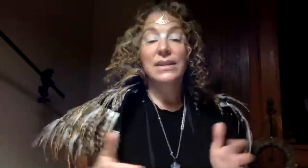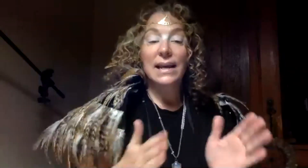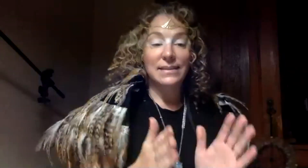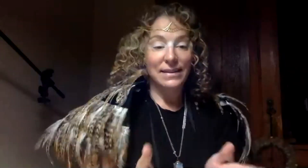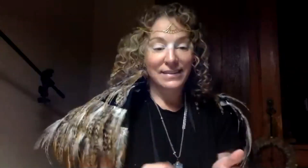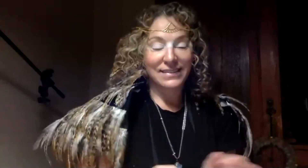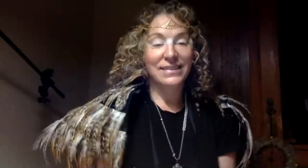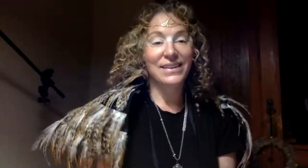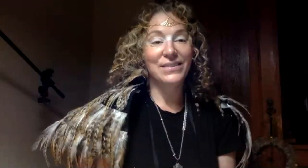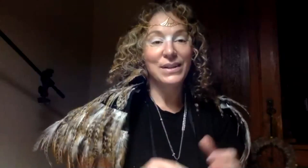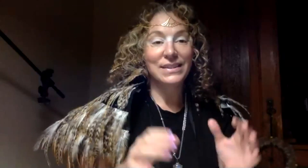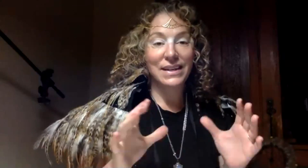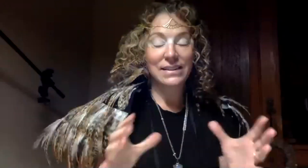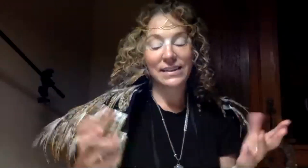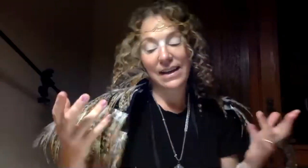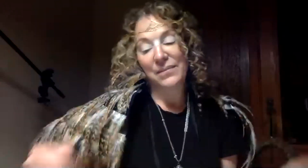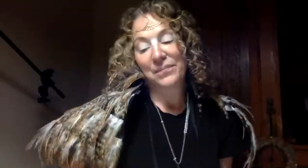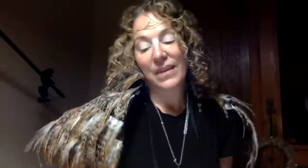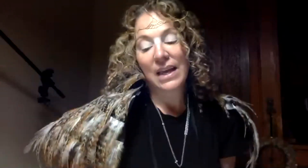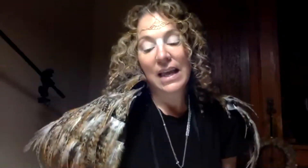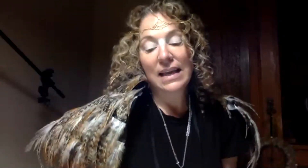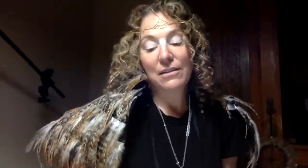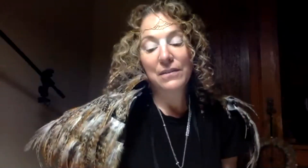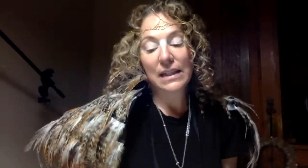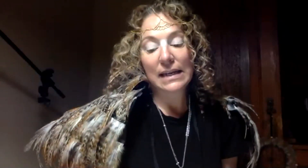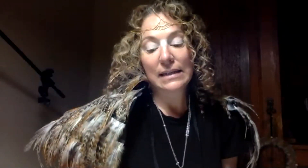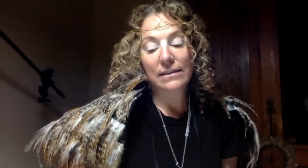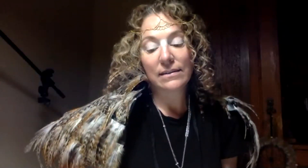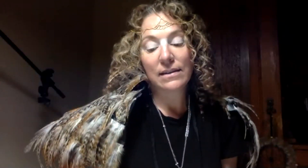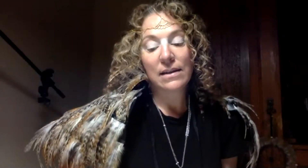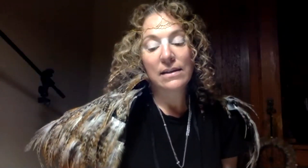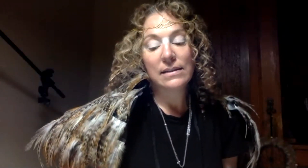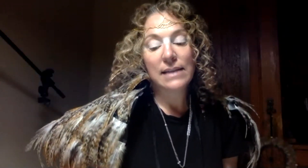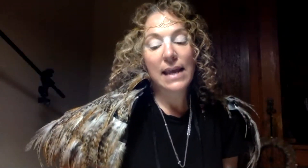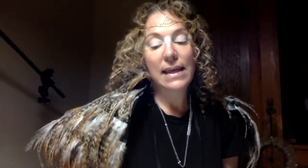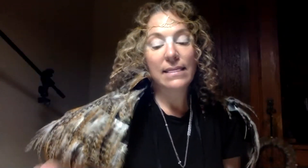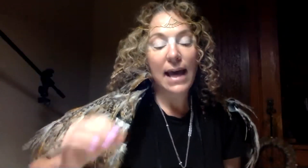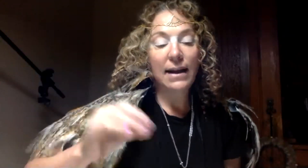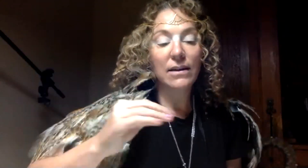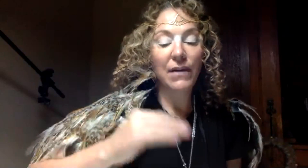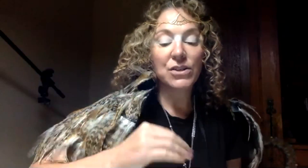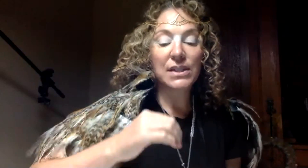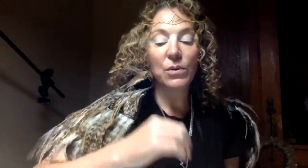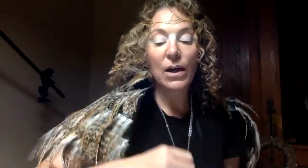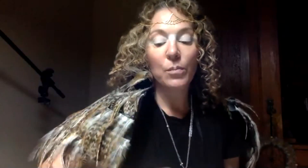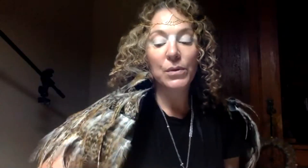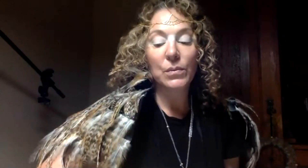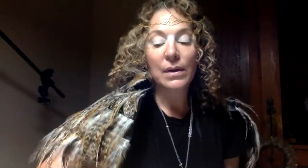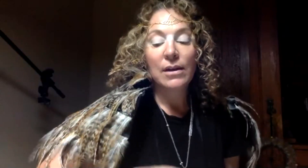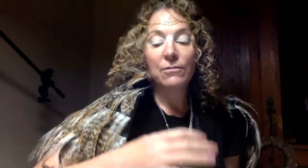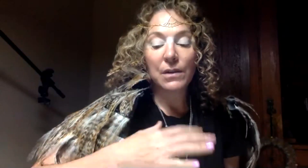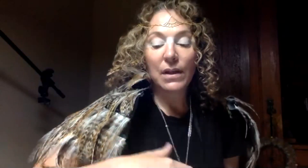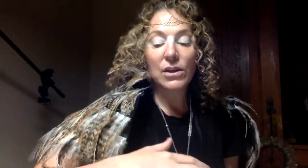just the next thing, you know, what's the next thing? Yeah. And I feel like staying in that kind of energy will help